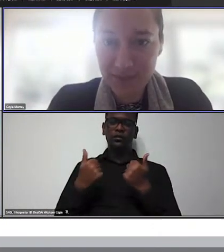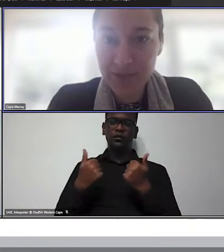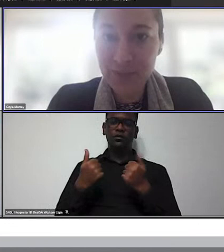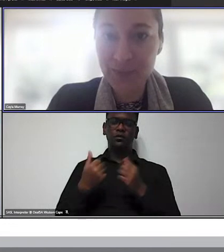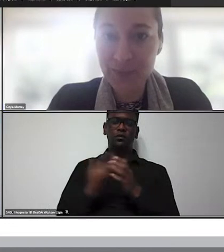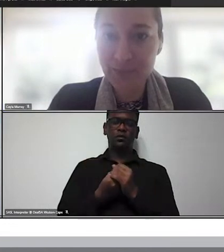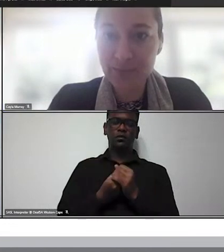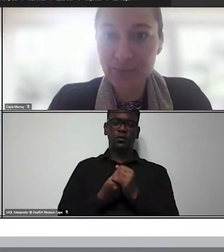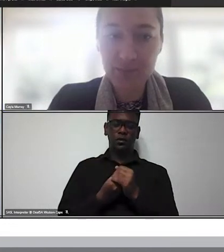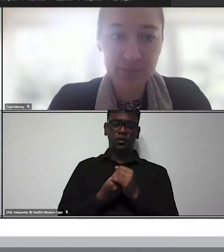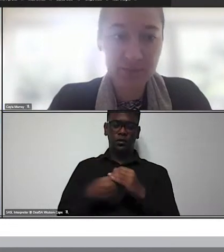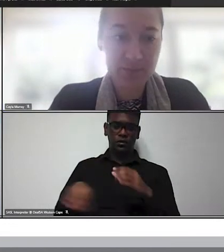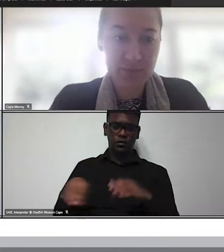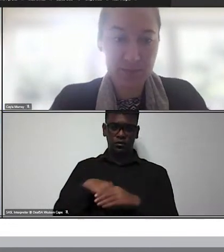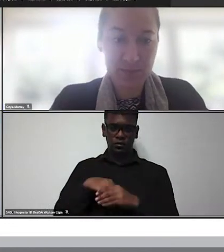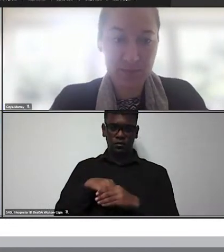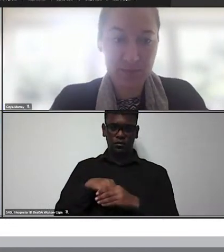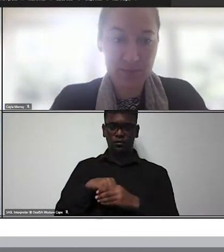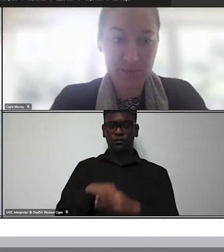inclusion? Thank you.